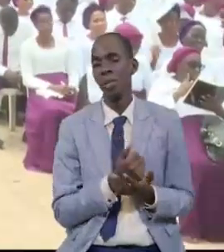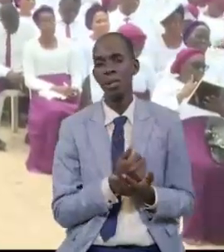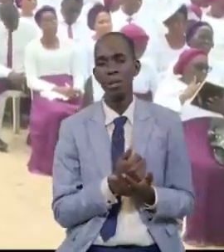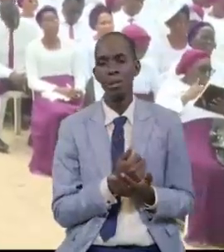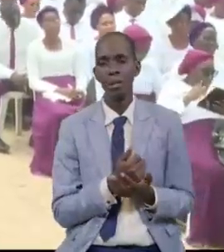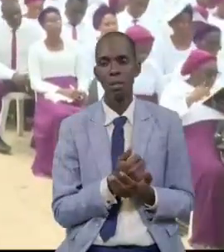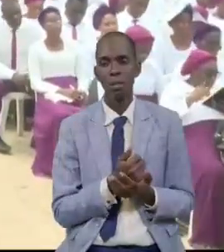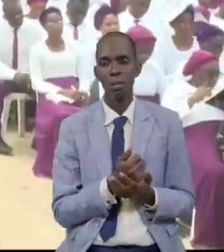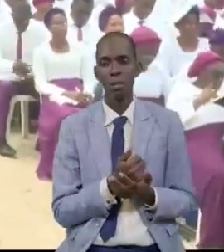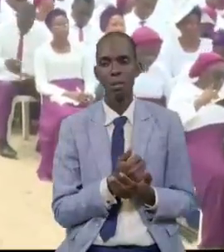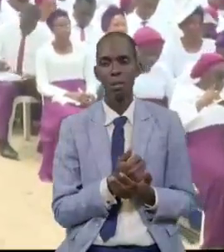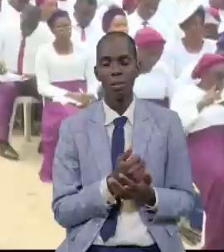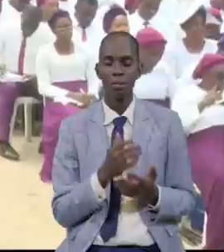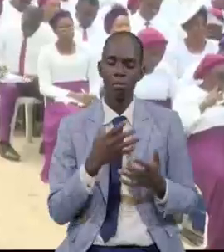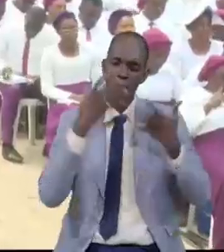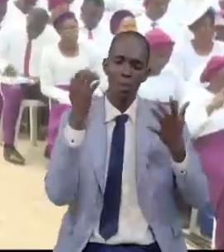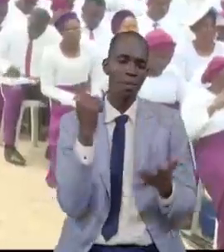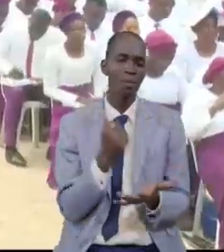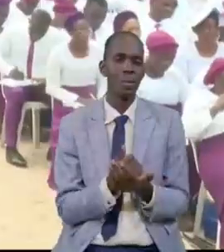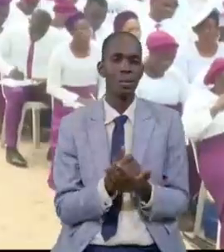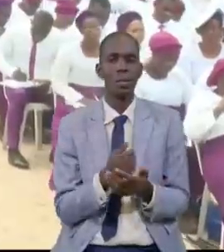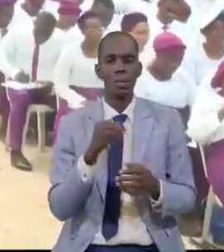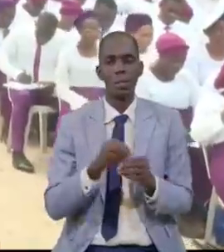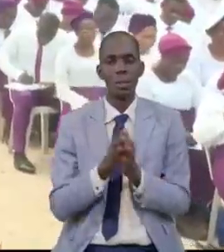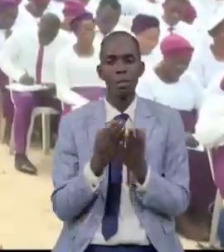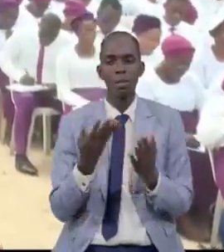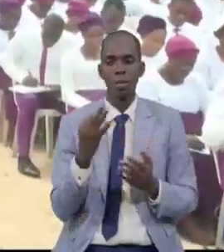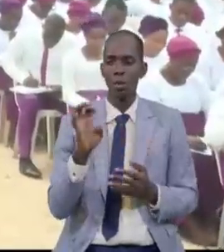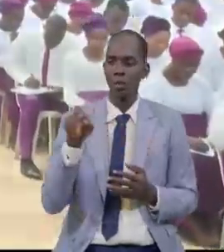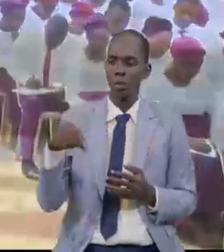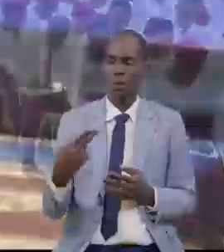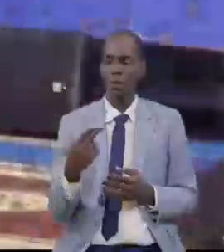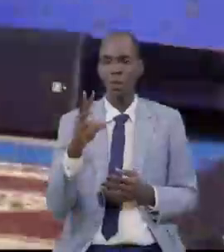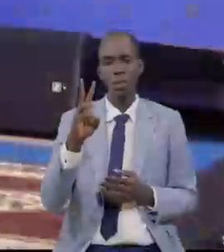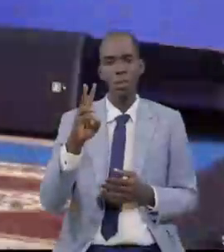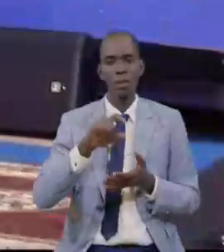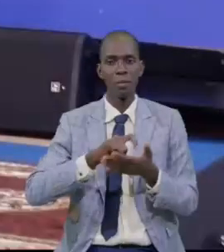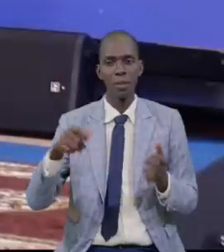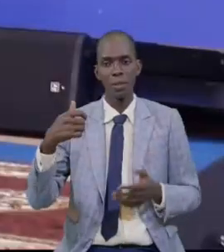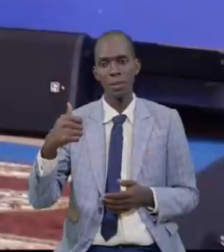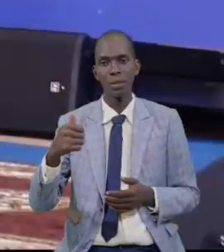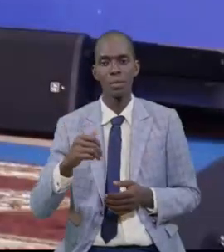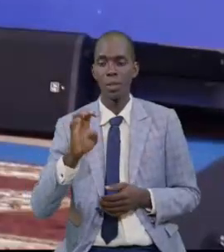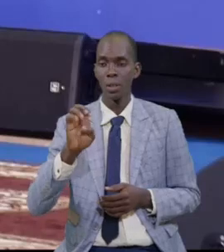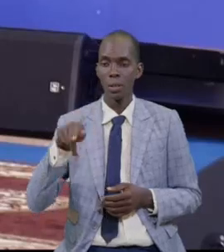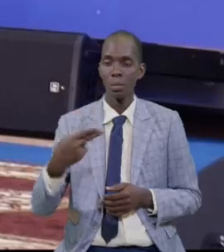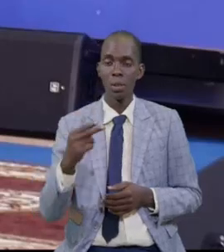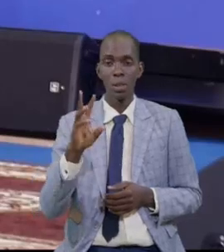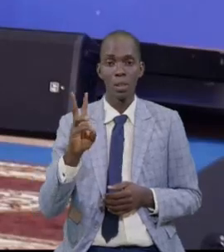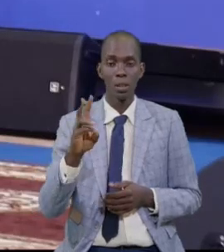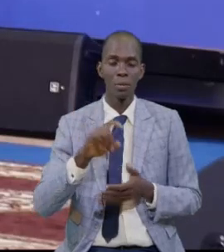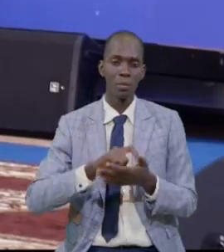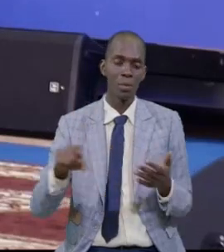Ephesians chapter 6. And I'm reading from verse 10. Ephesians